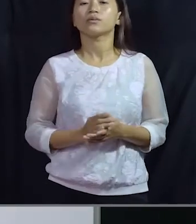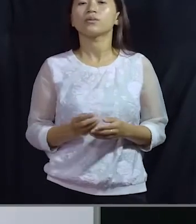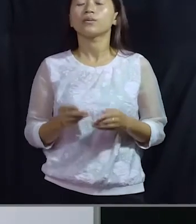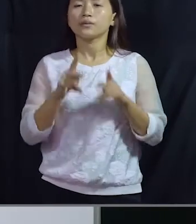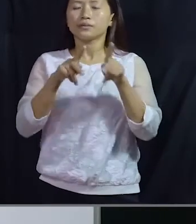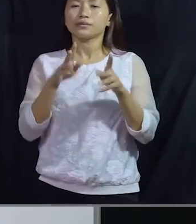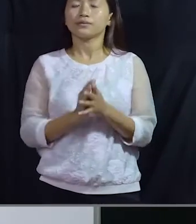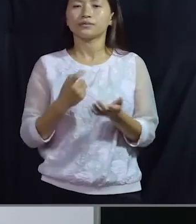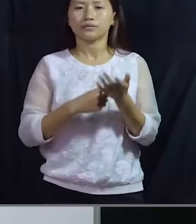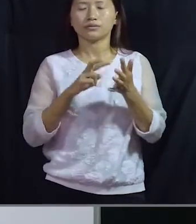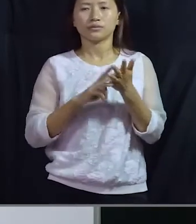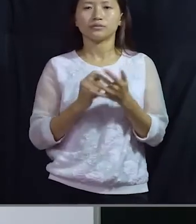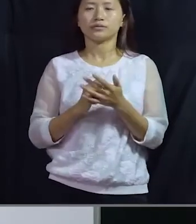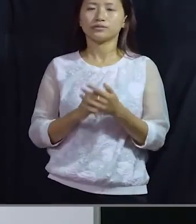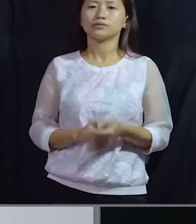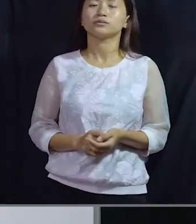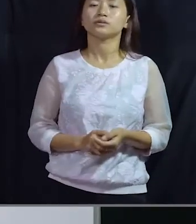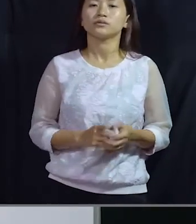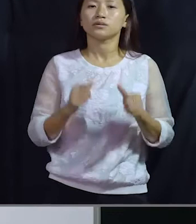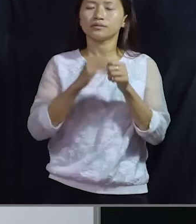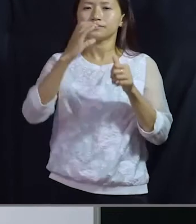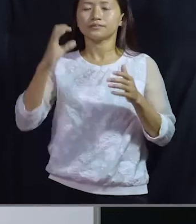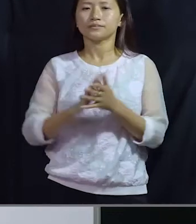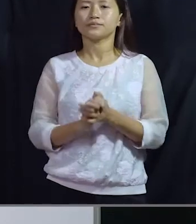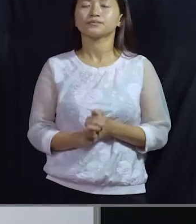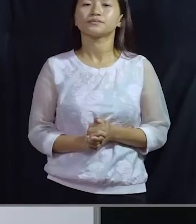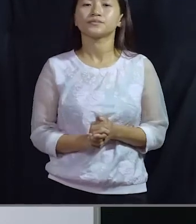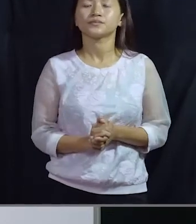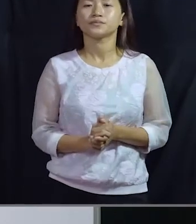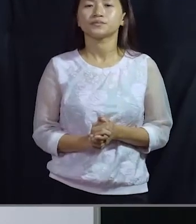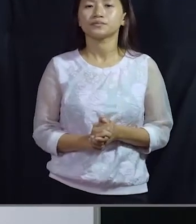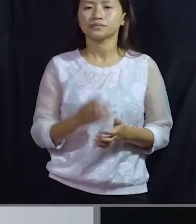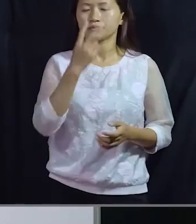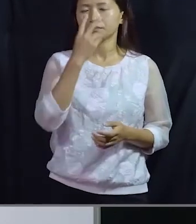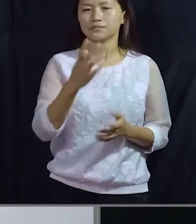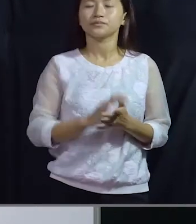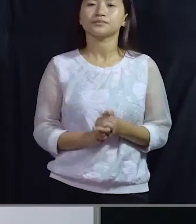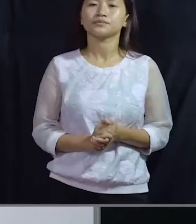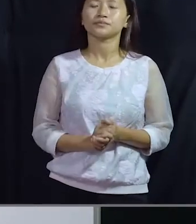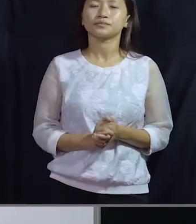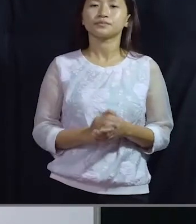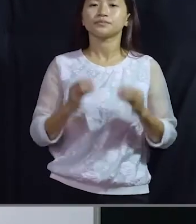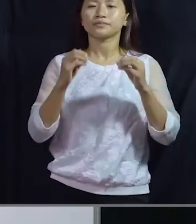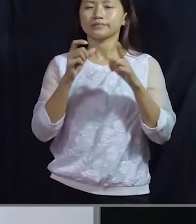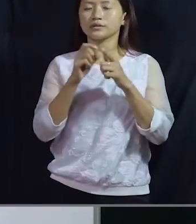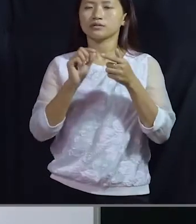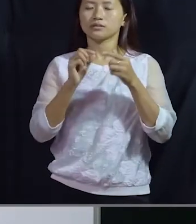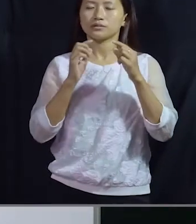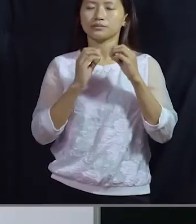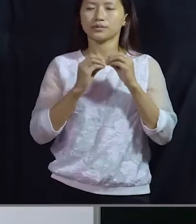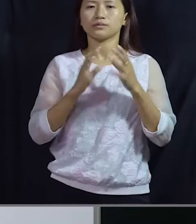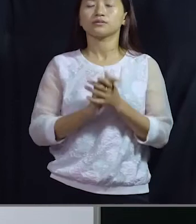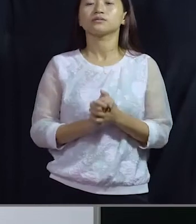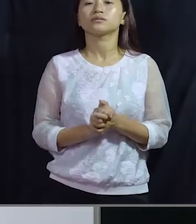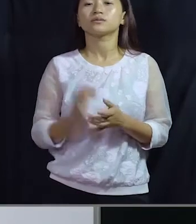preparing revaluation account. So in your revaluation account, go back to revaluation account, you will see on the debit side that the profit